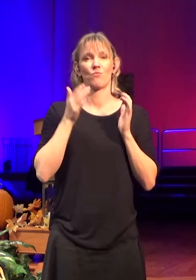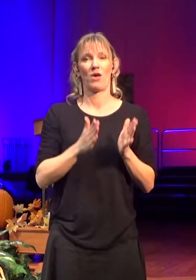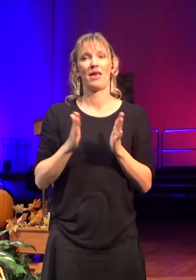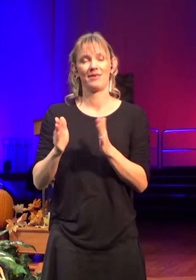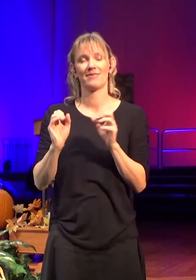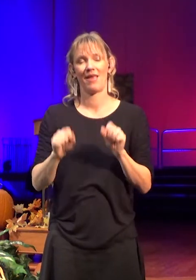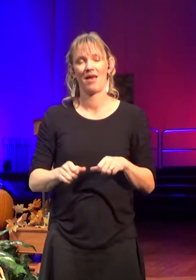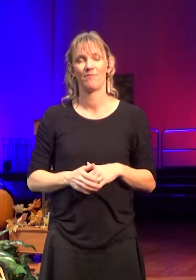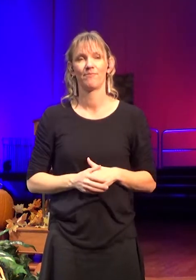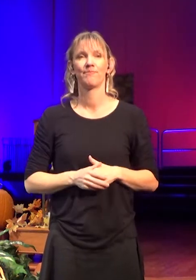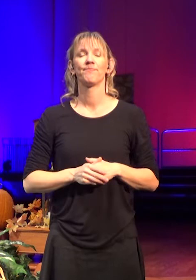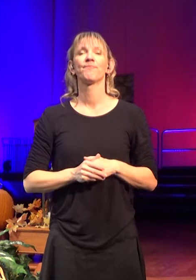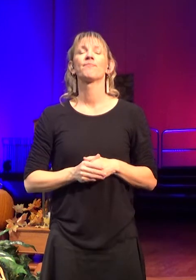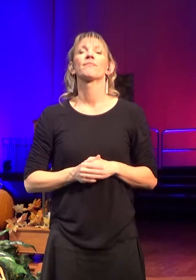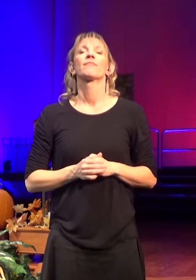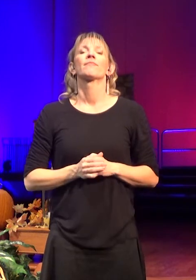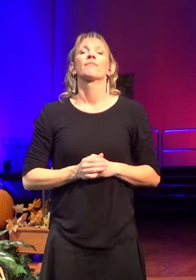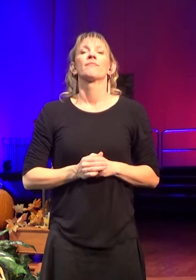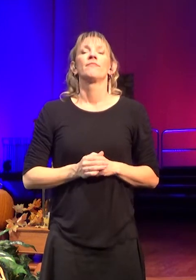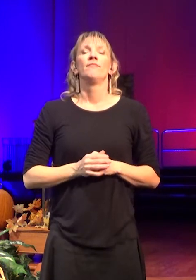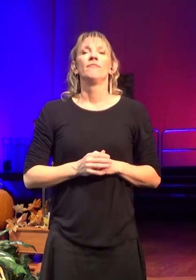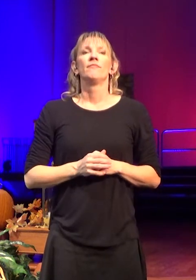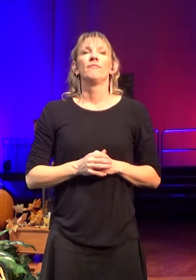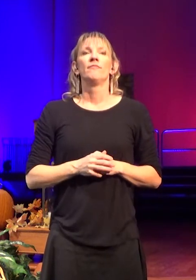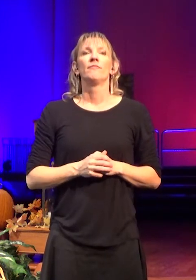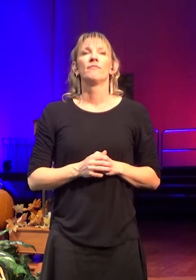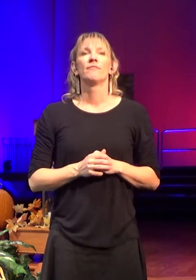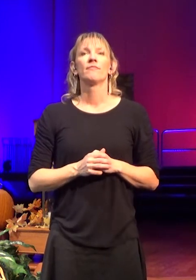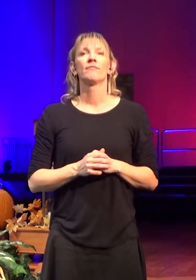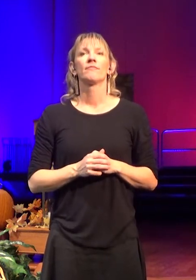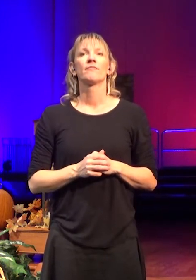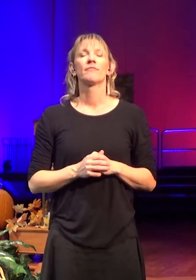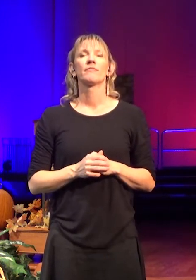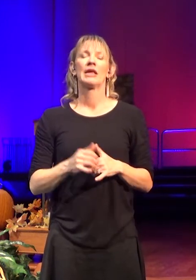and incredible ways.